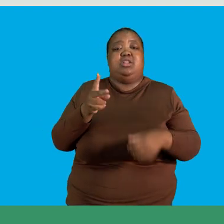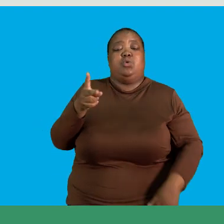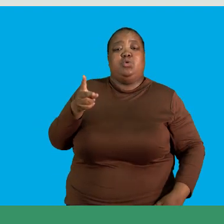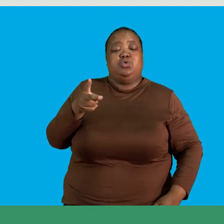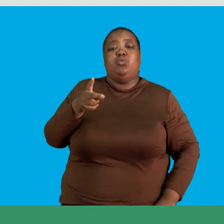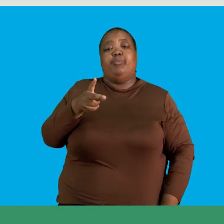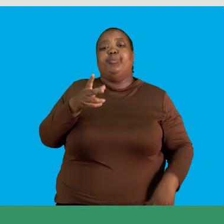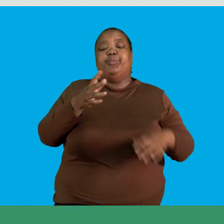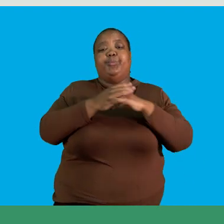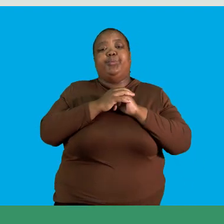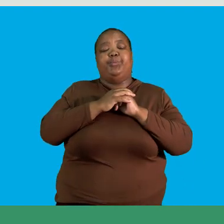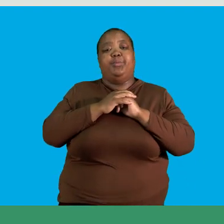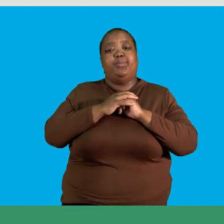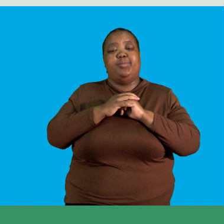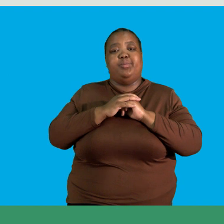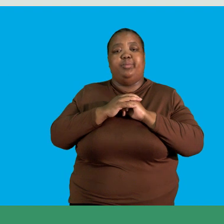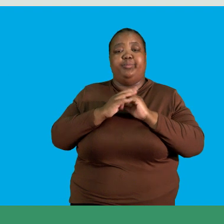grade 11s, you must